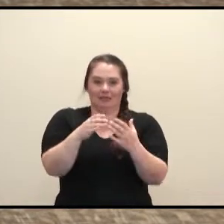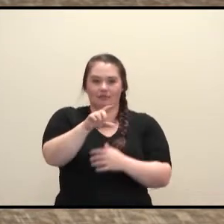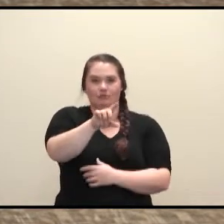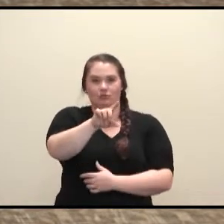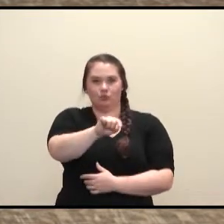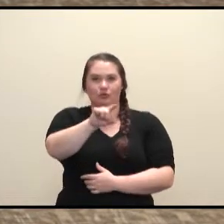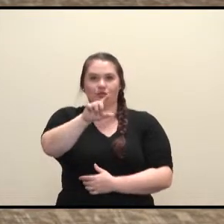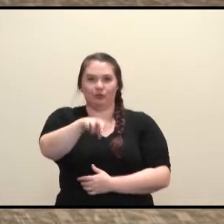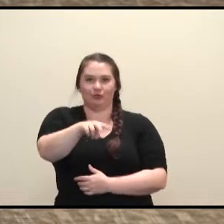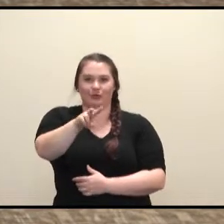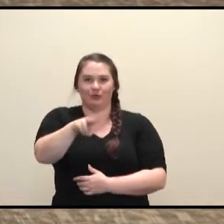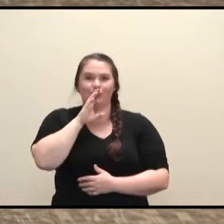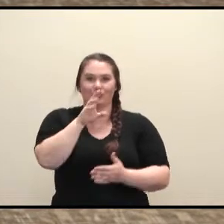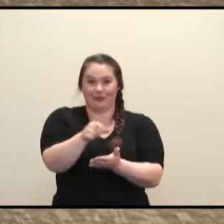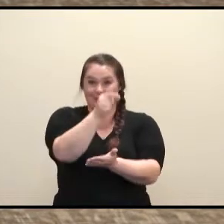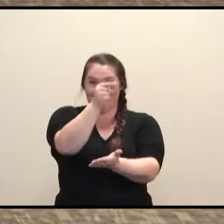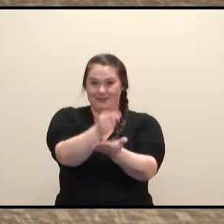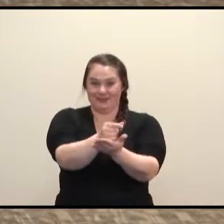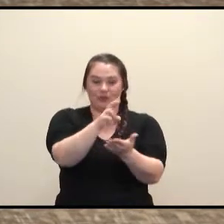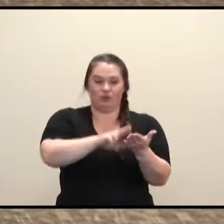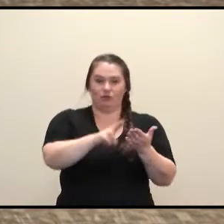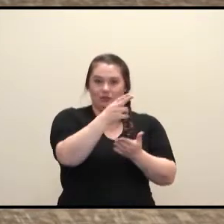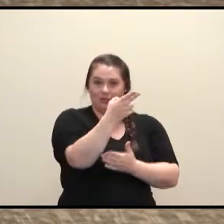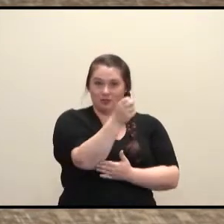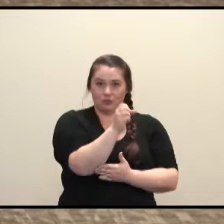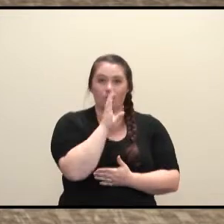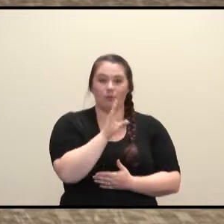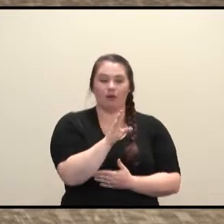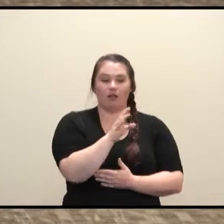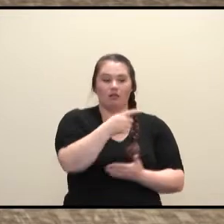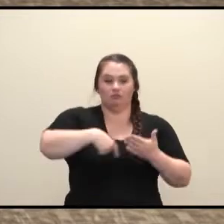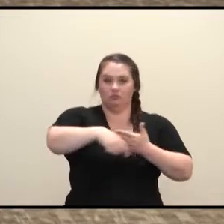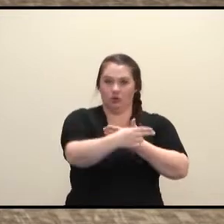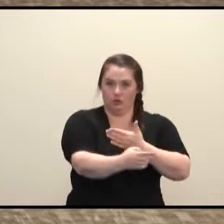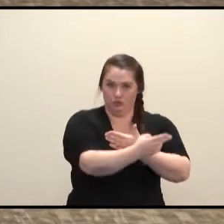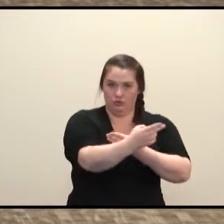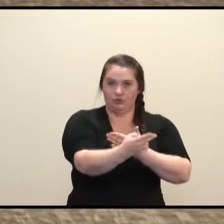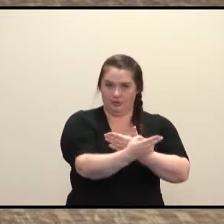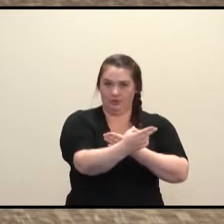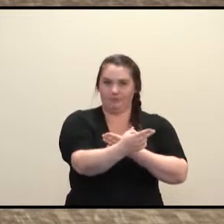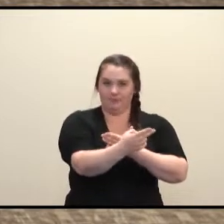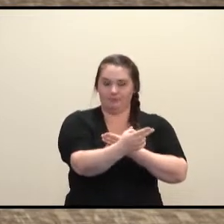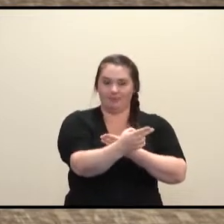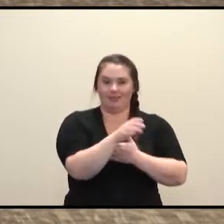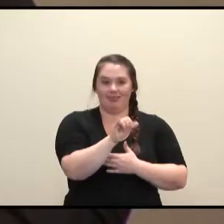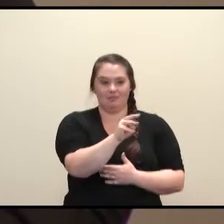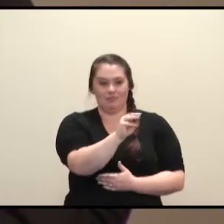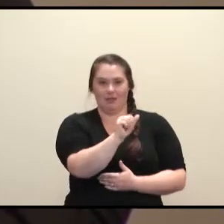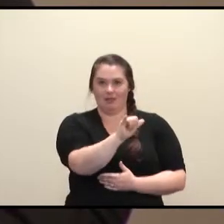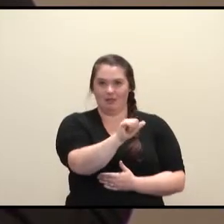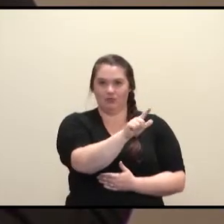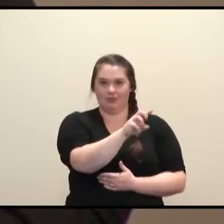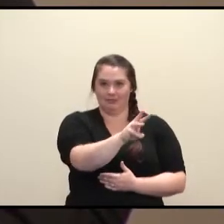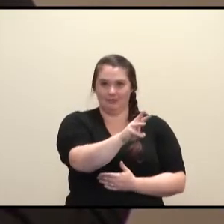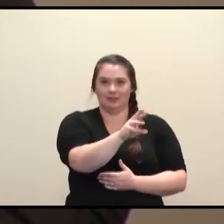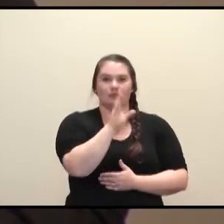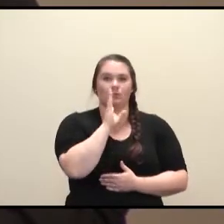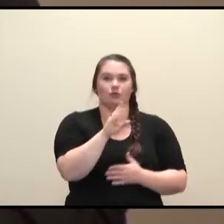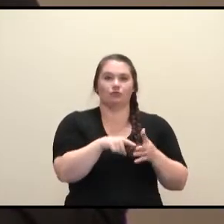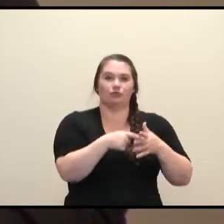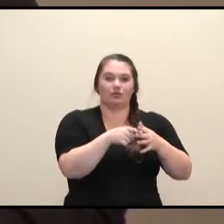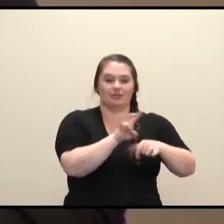2022. University High School's ceremony will be held on Thursday evening, and that's May 26th at 7:30